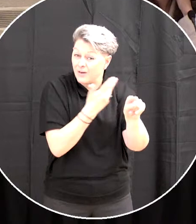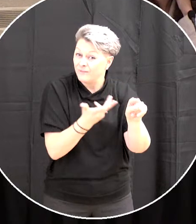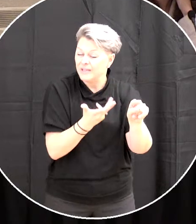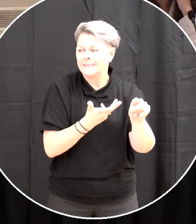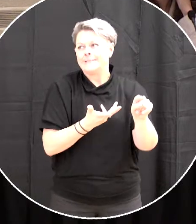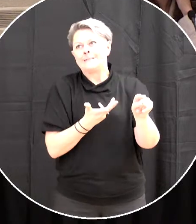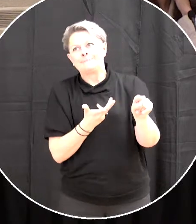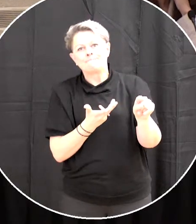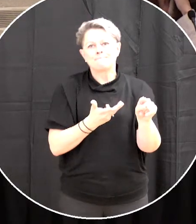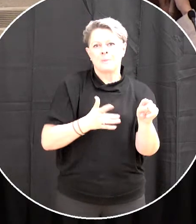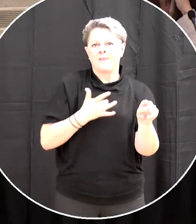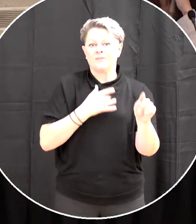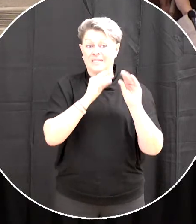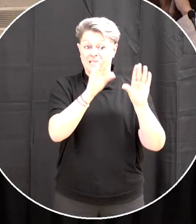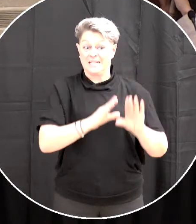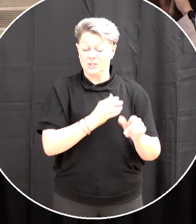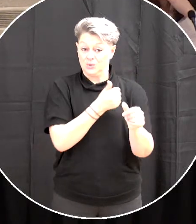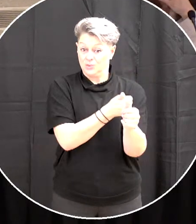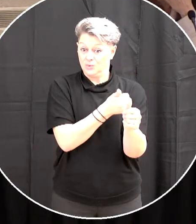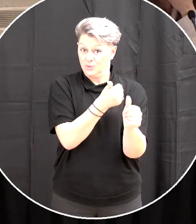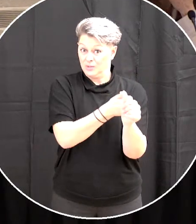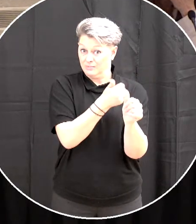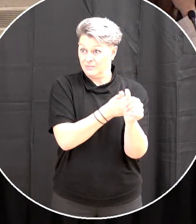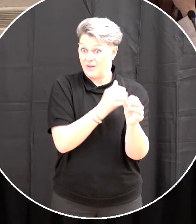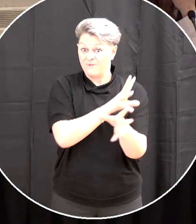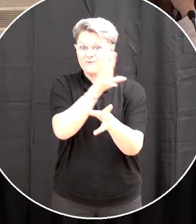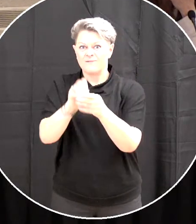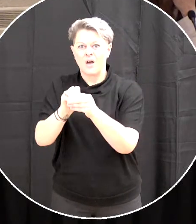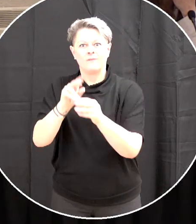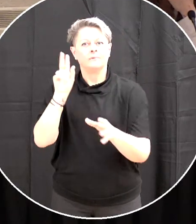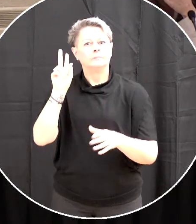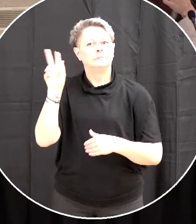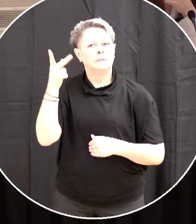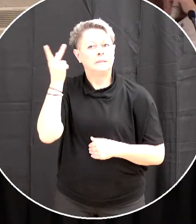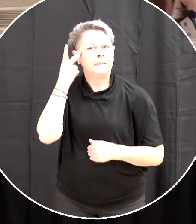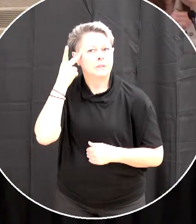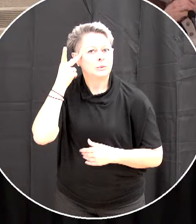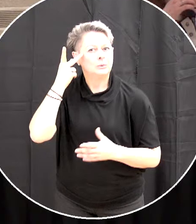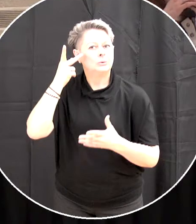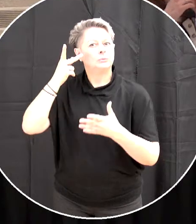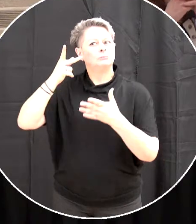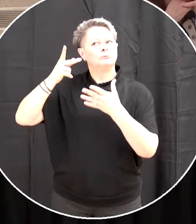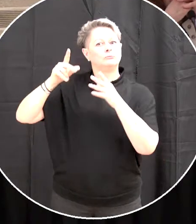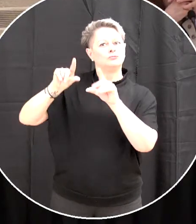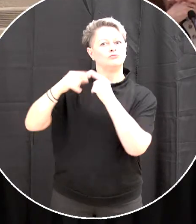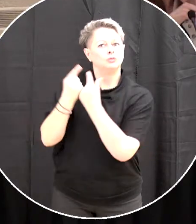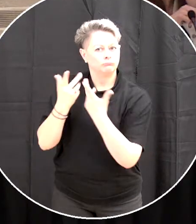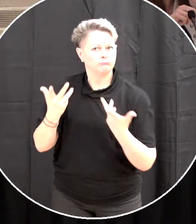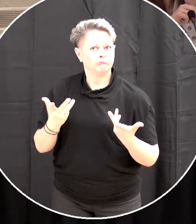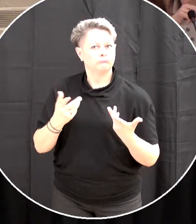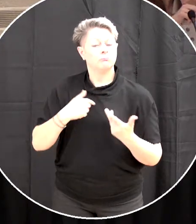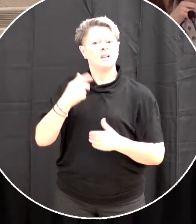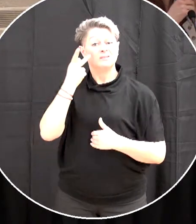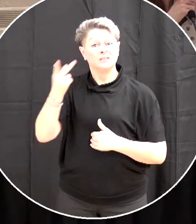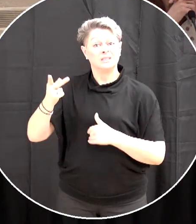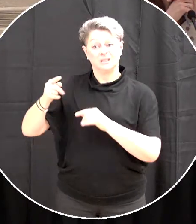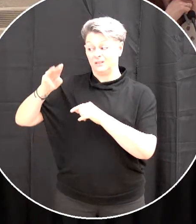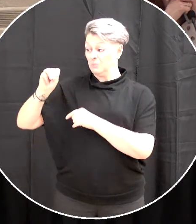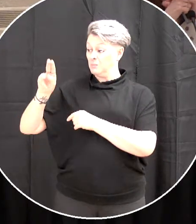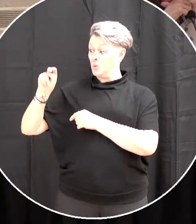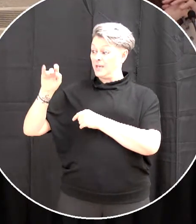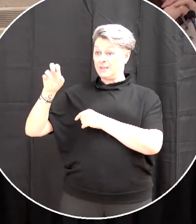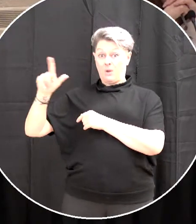even it appears that educators are involved in political leadership in this province. I've seen not only municipal councillors, but municipal